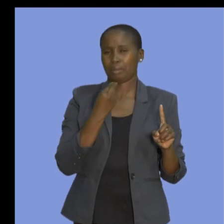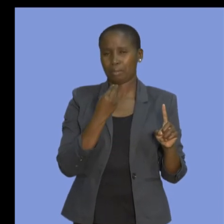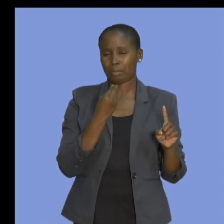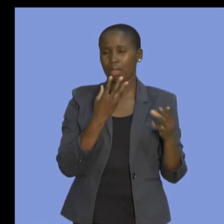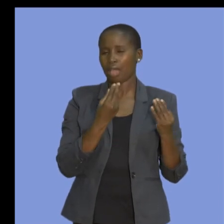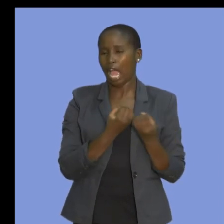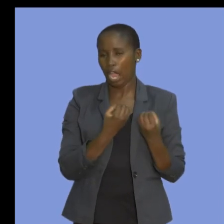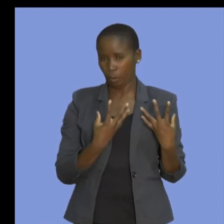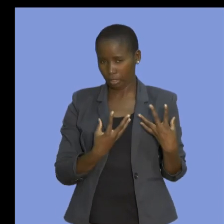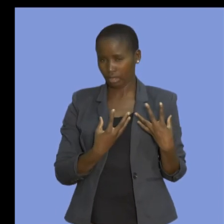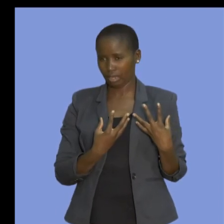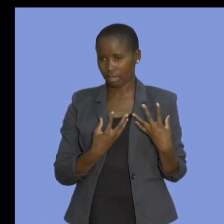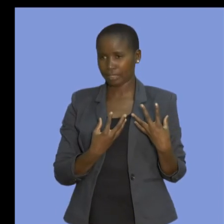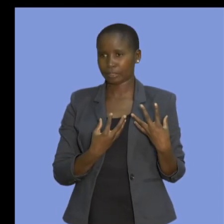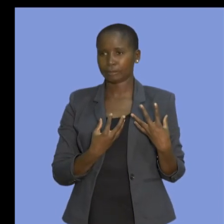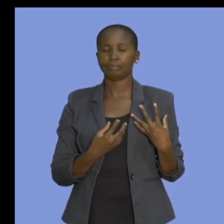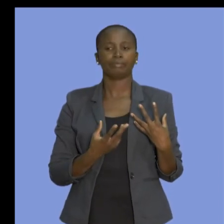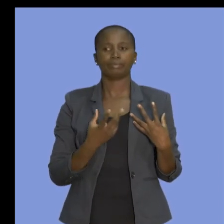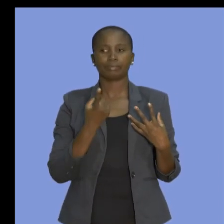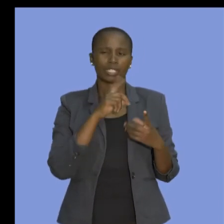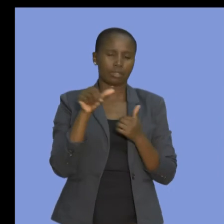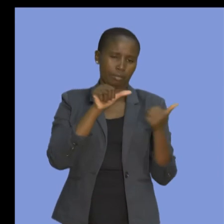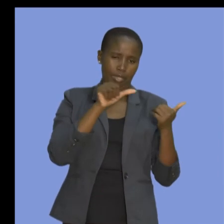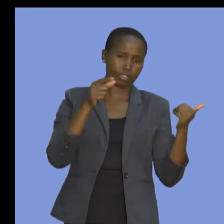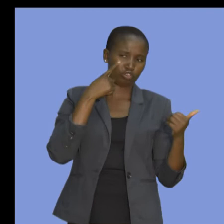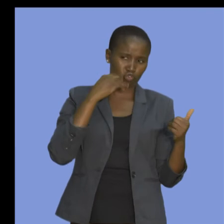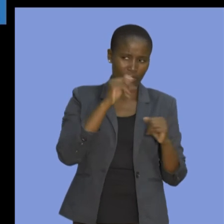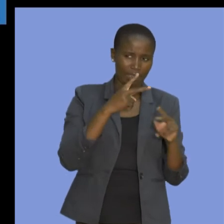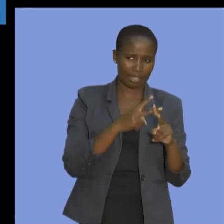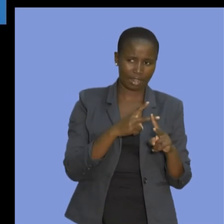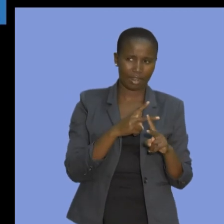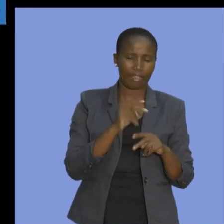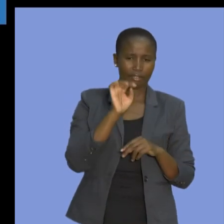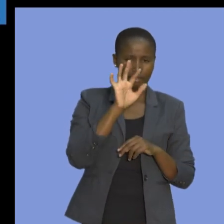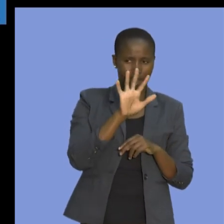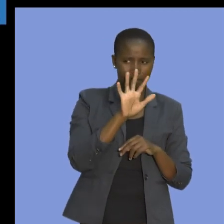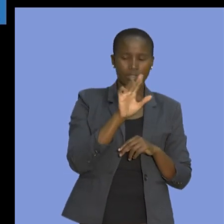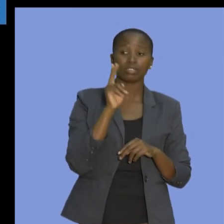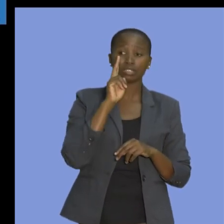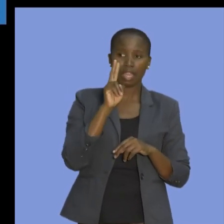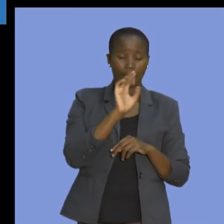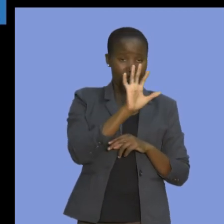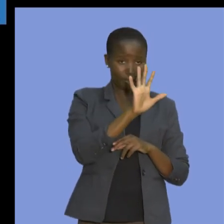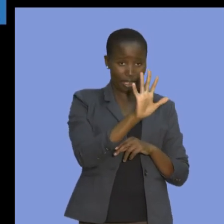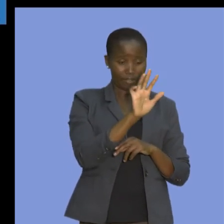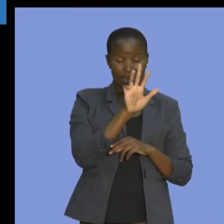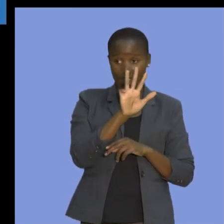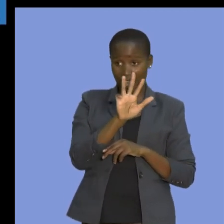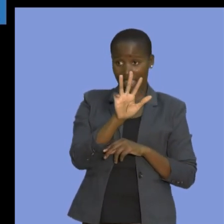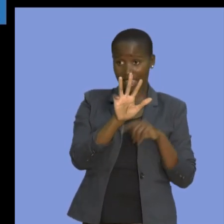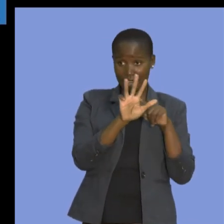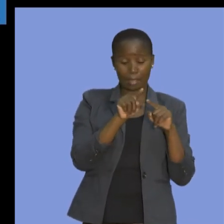frequency. Let's check there, 5 and 7. What do we had? 5 and 9. I mean 5 and 9. 5 and 9, the midpoint is